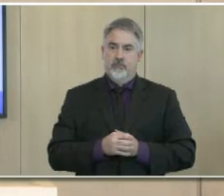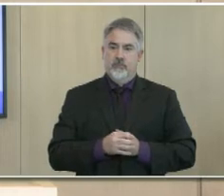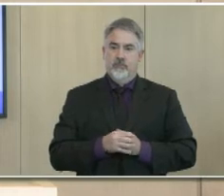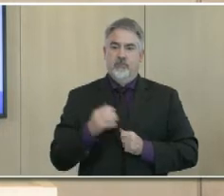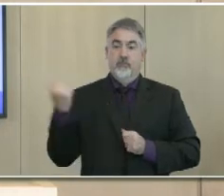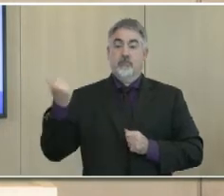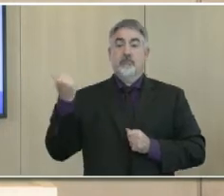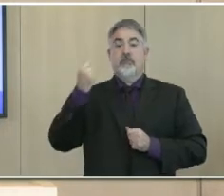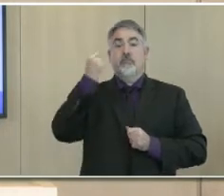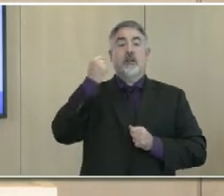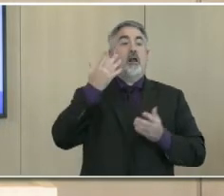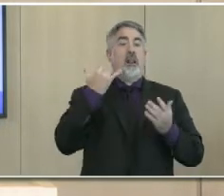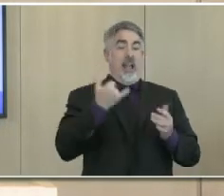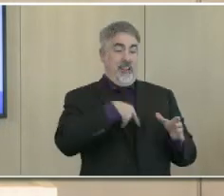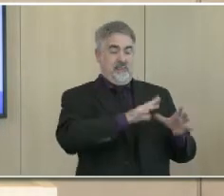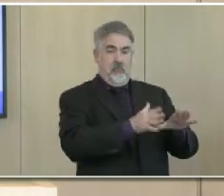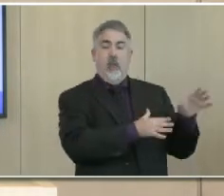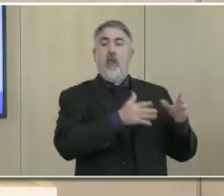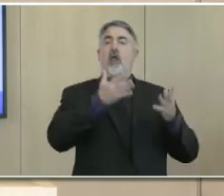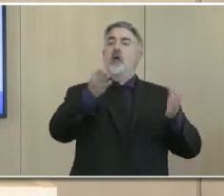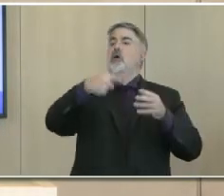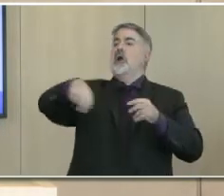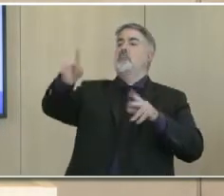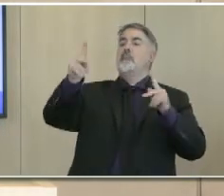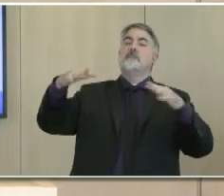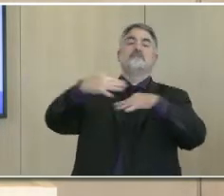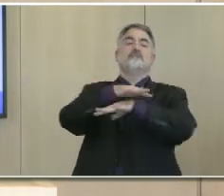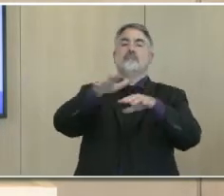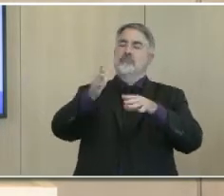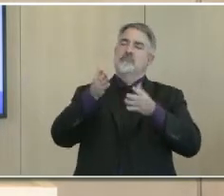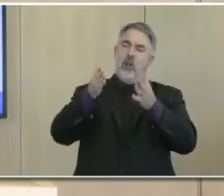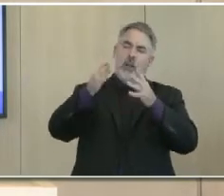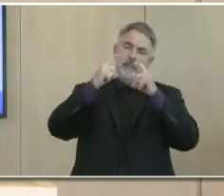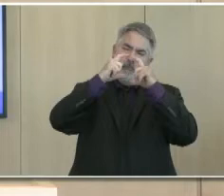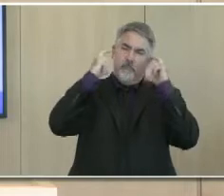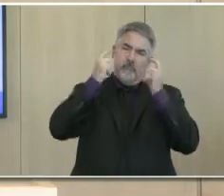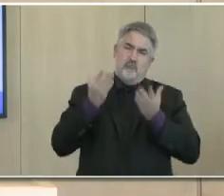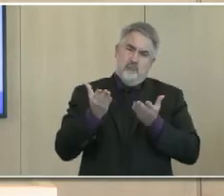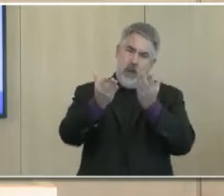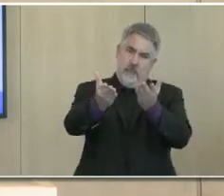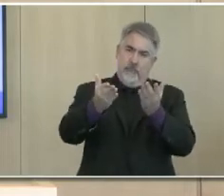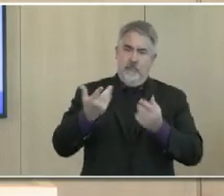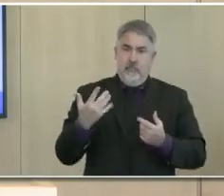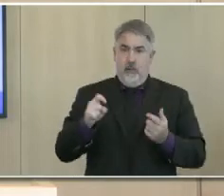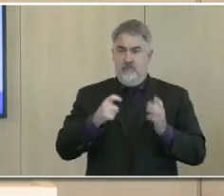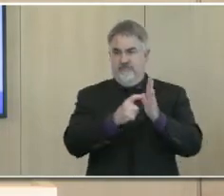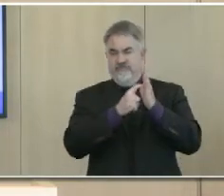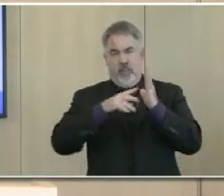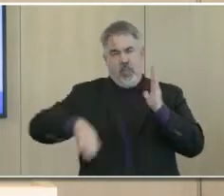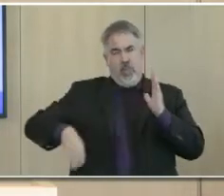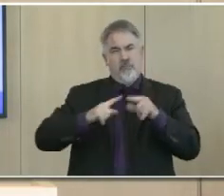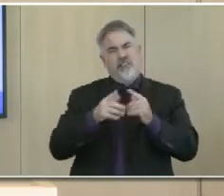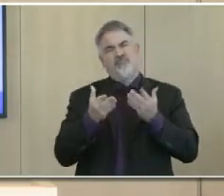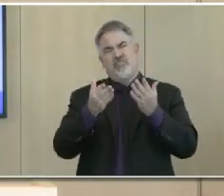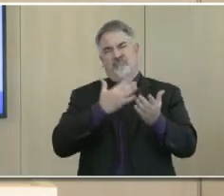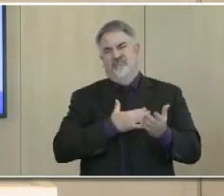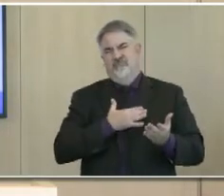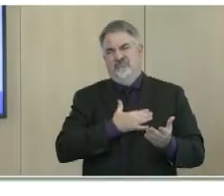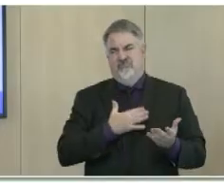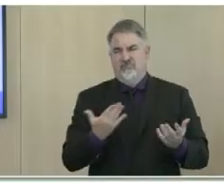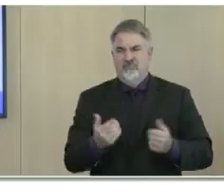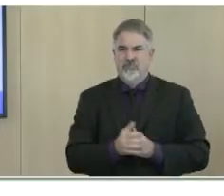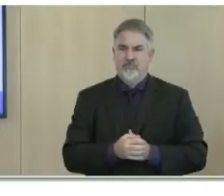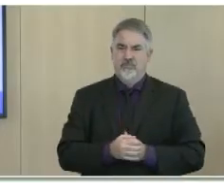we strongly recommend and we encourage you to do to cover your face when you leave your home. For these 5 entities of